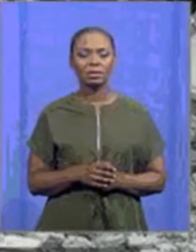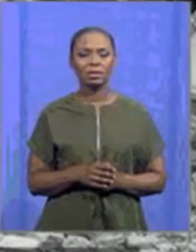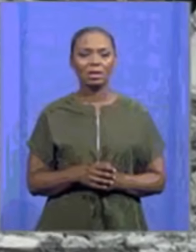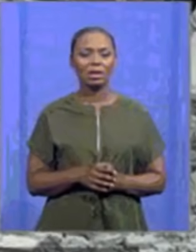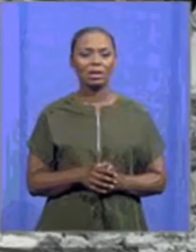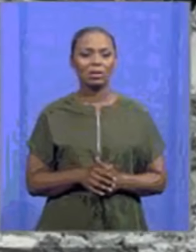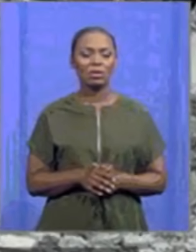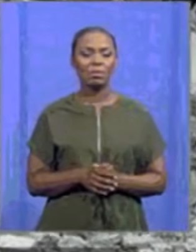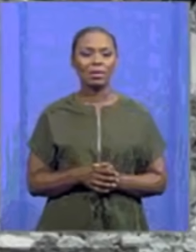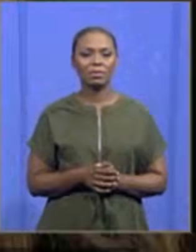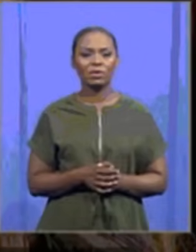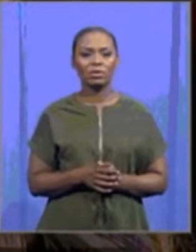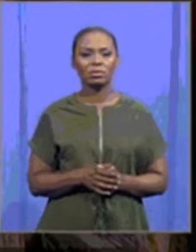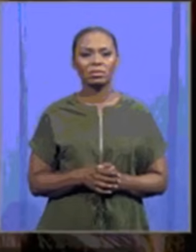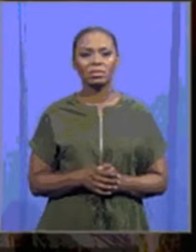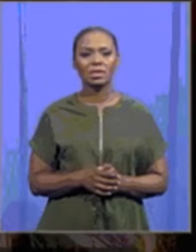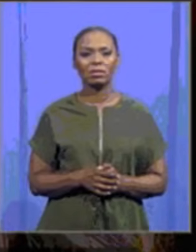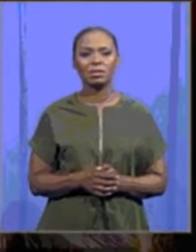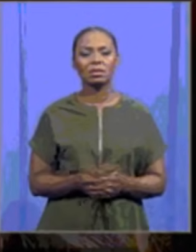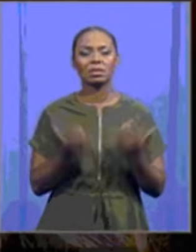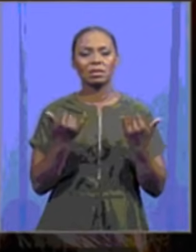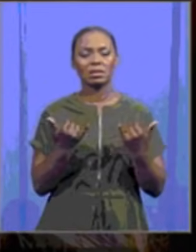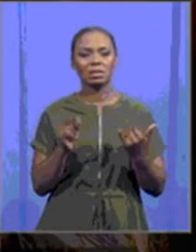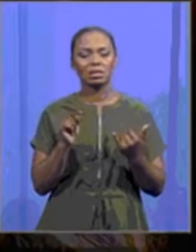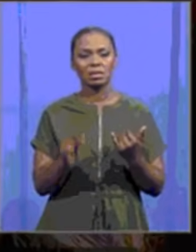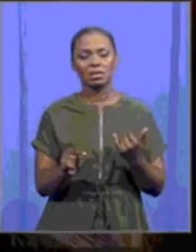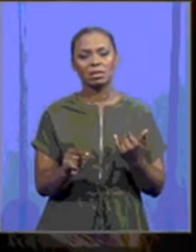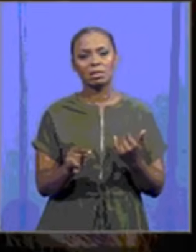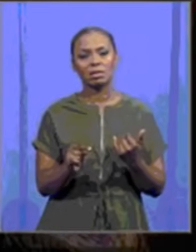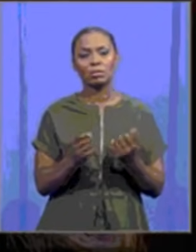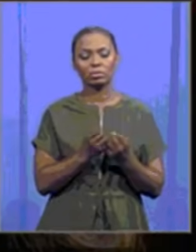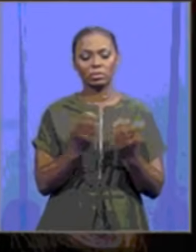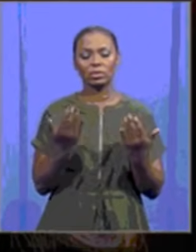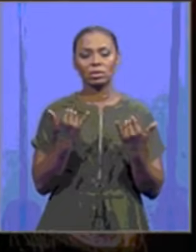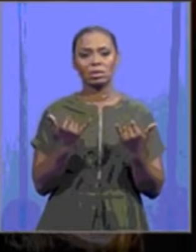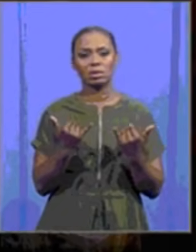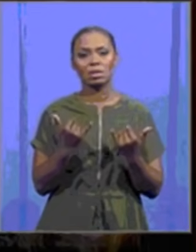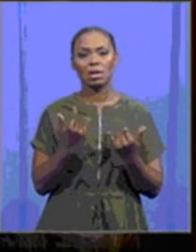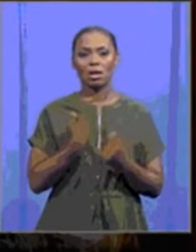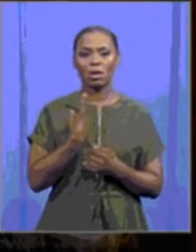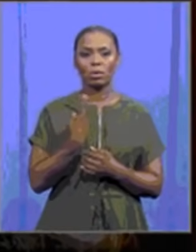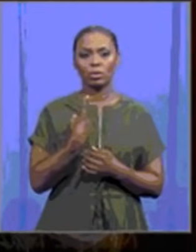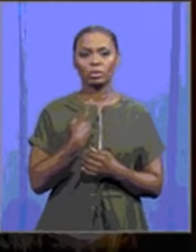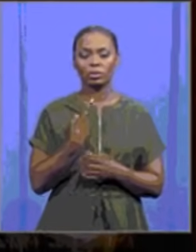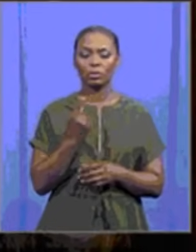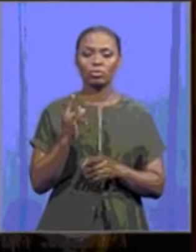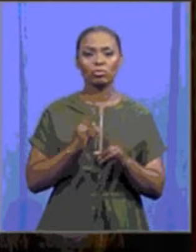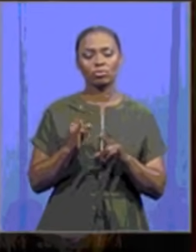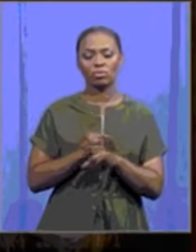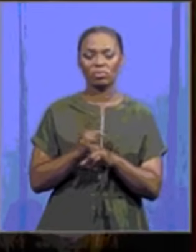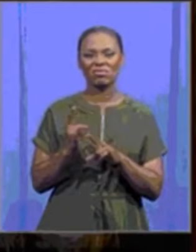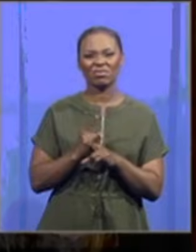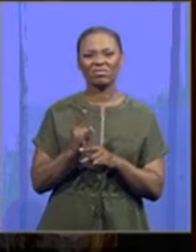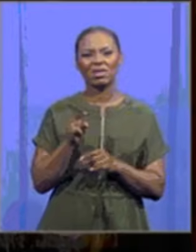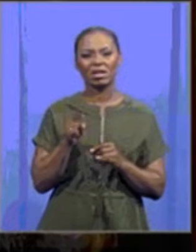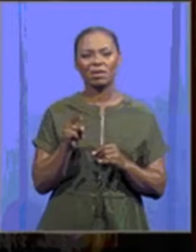has dropped more than 6,000 bombs on Gaza alone, we are talking about 300